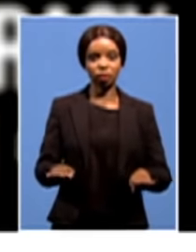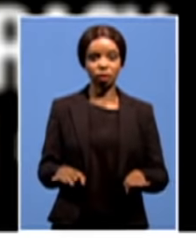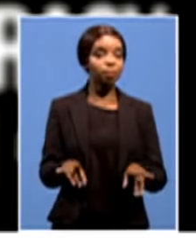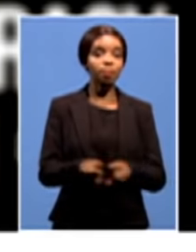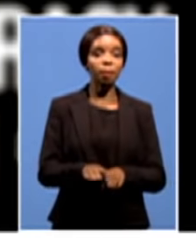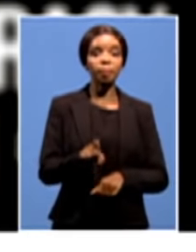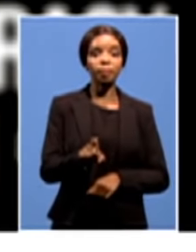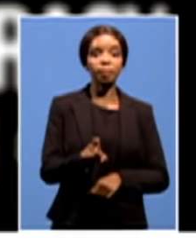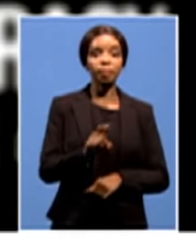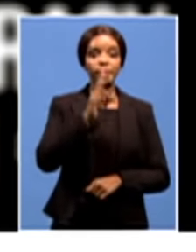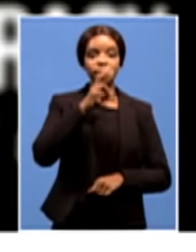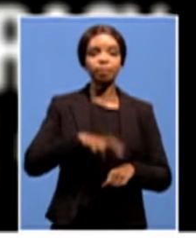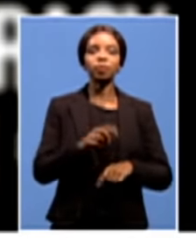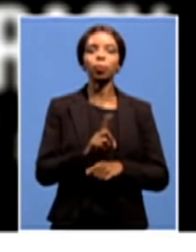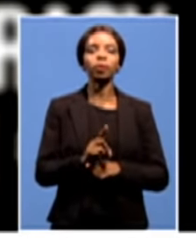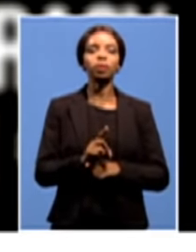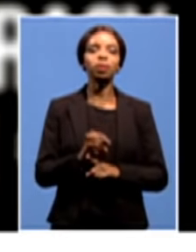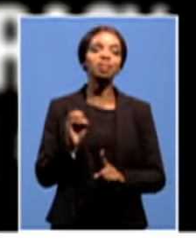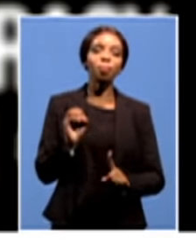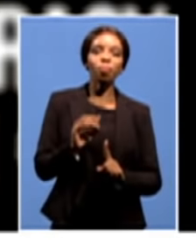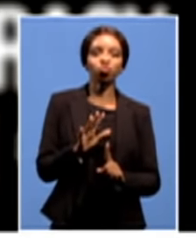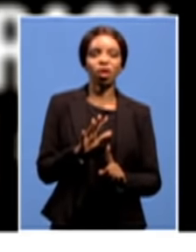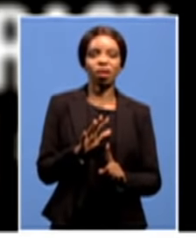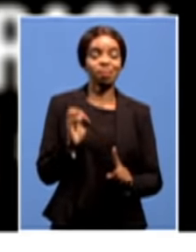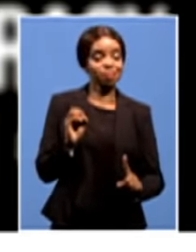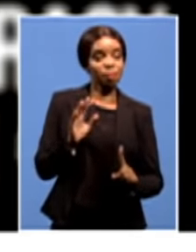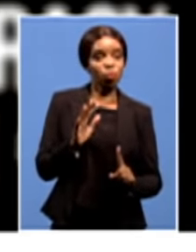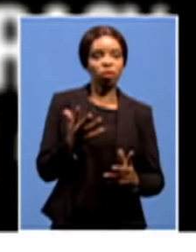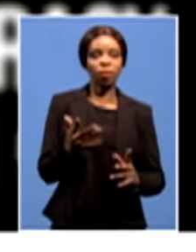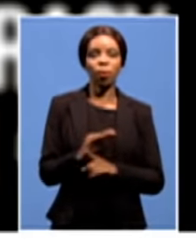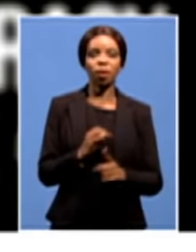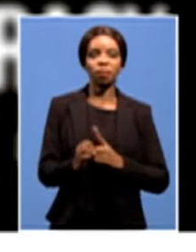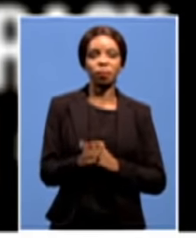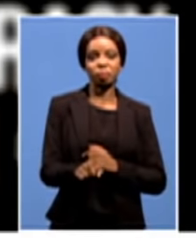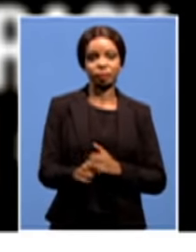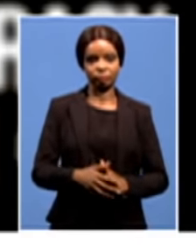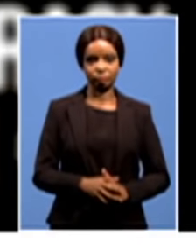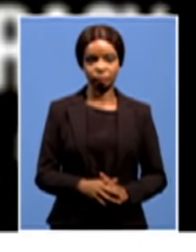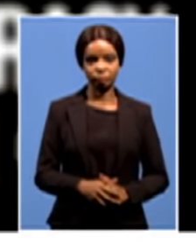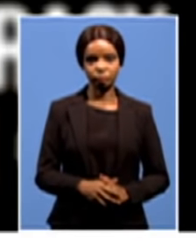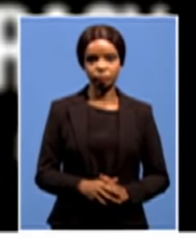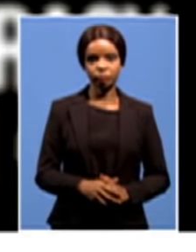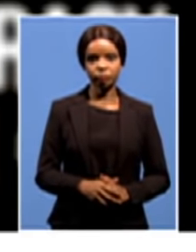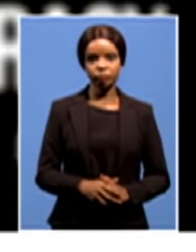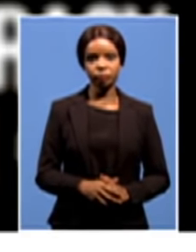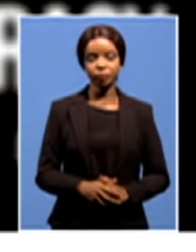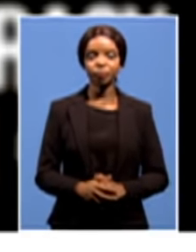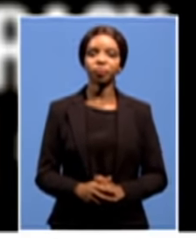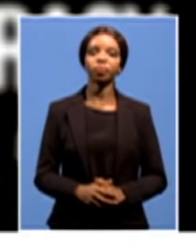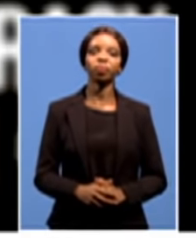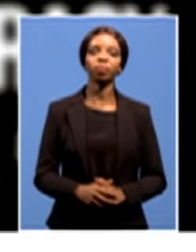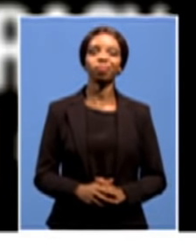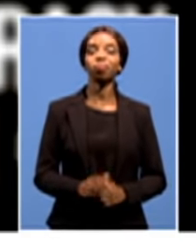need exposure. They need exposure to that environment. Partially of